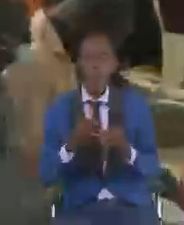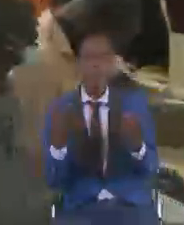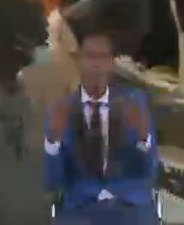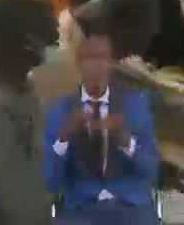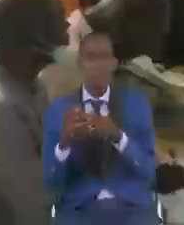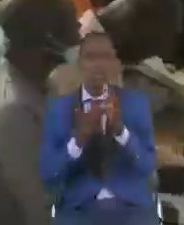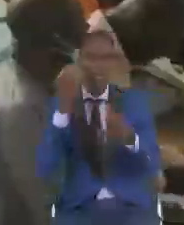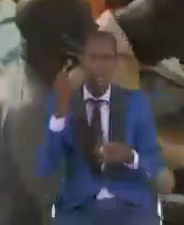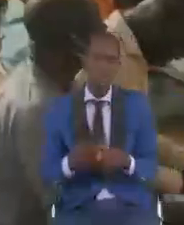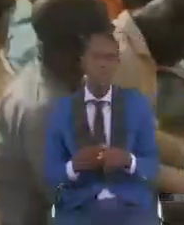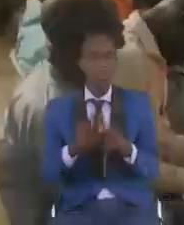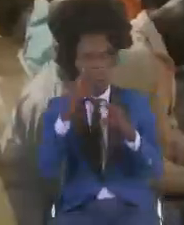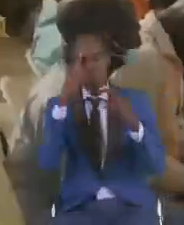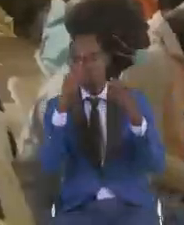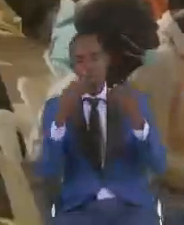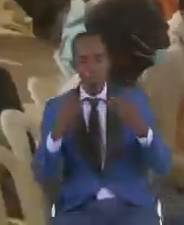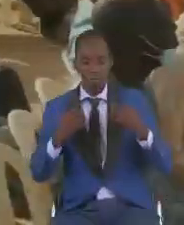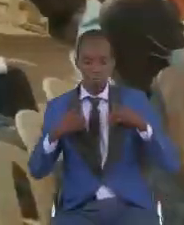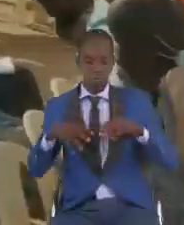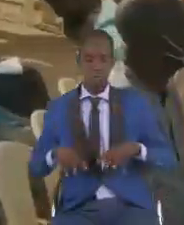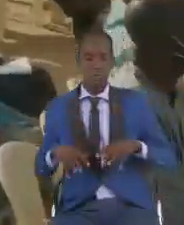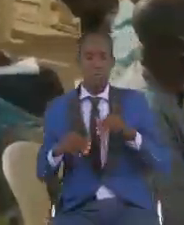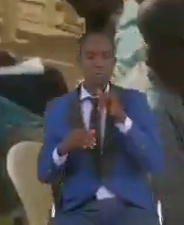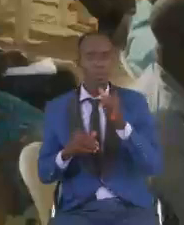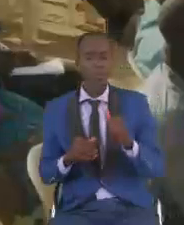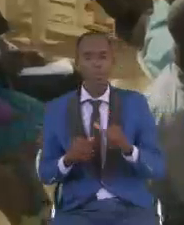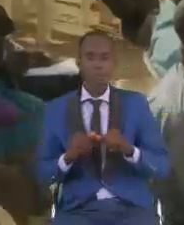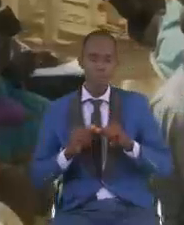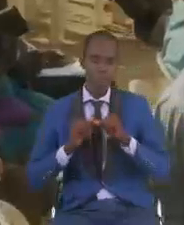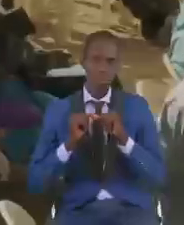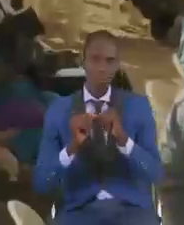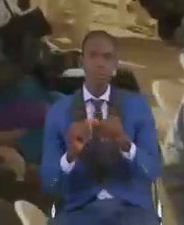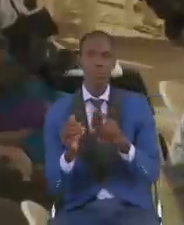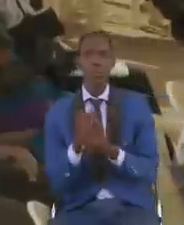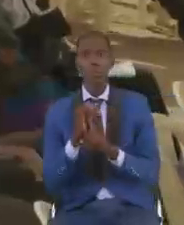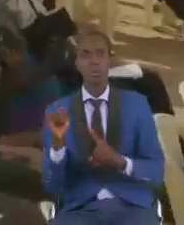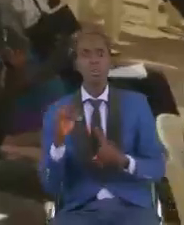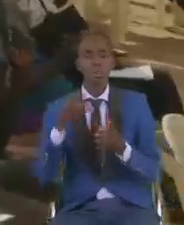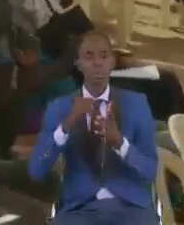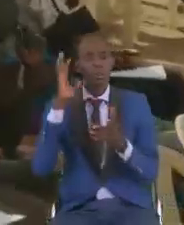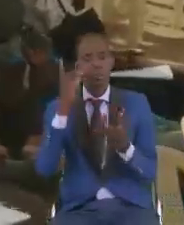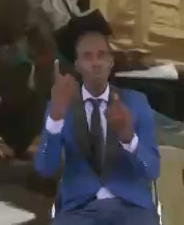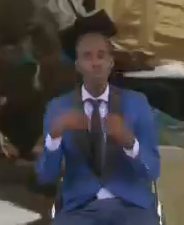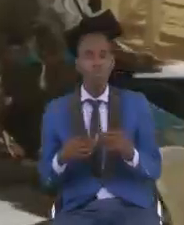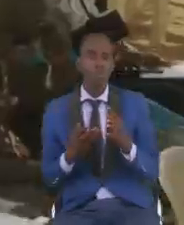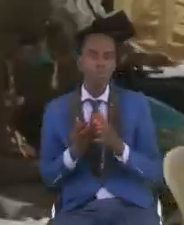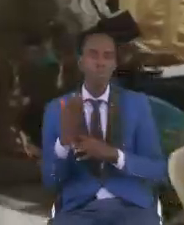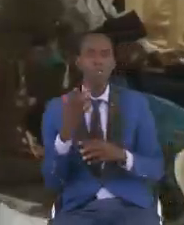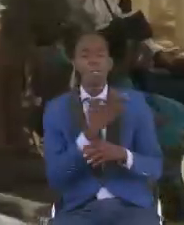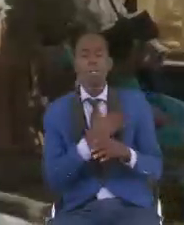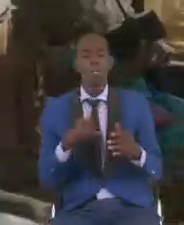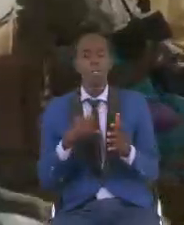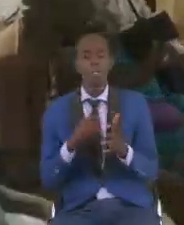name. Faint not, hold forth, it will come through. And then it tells